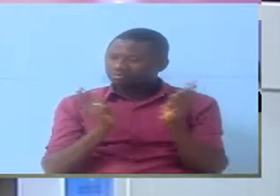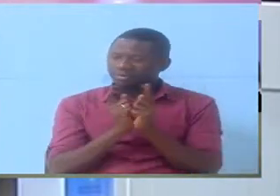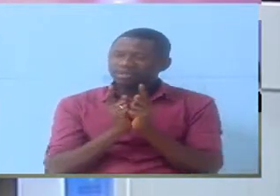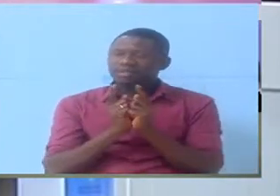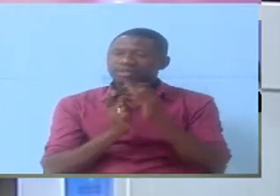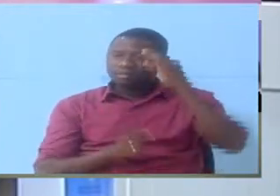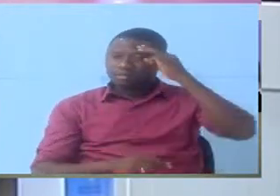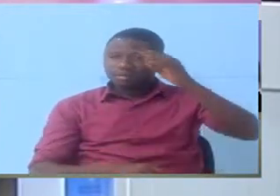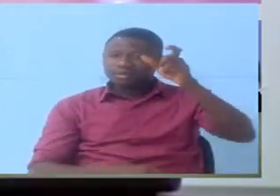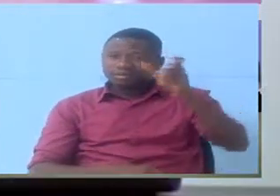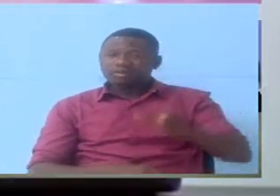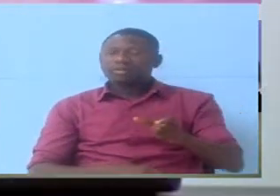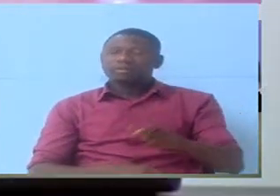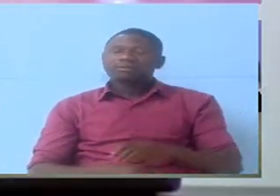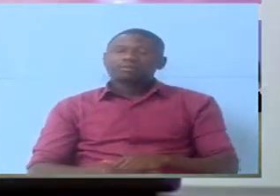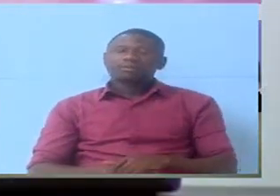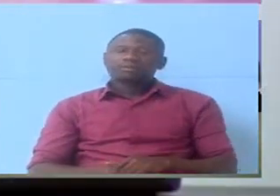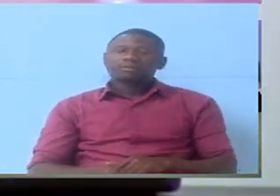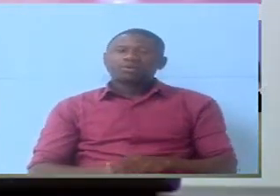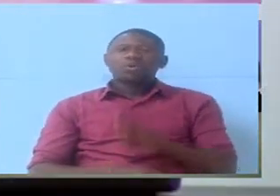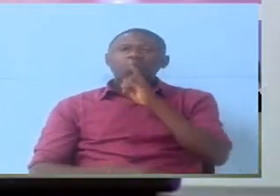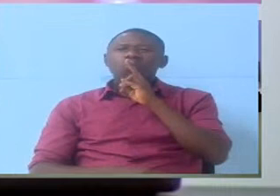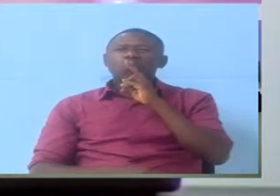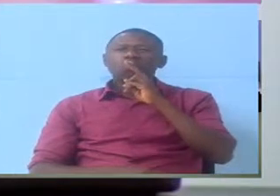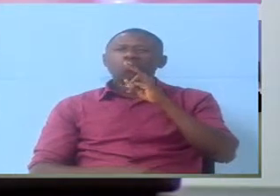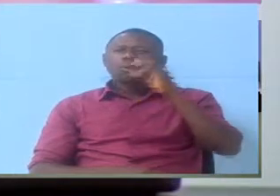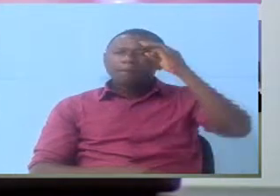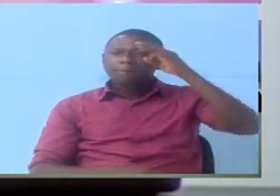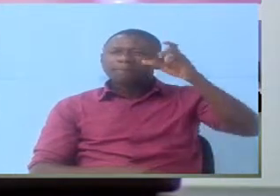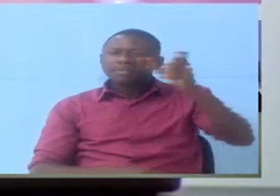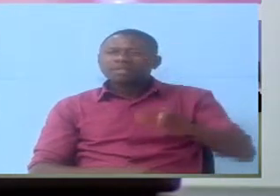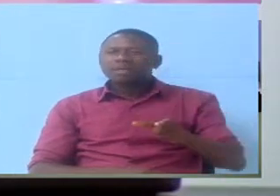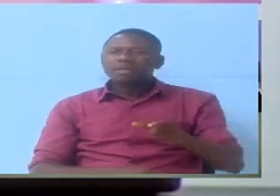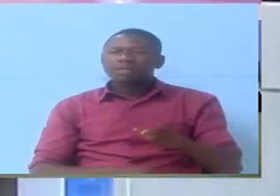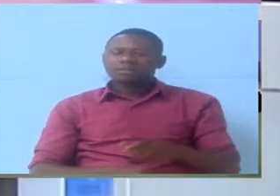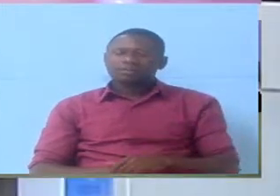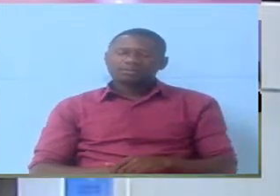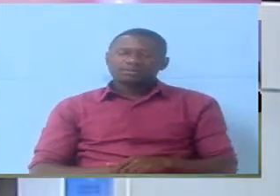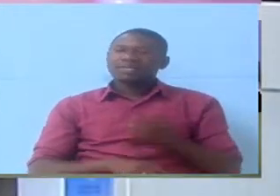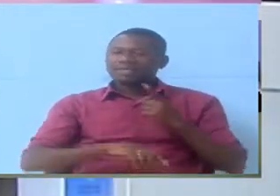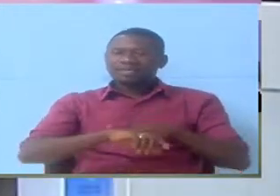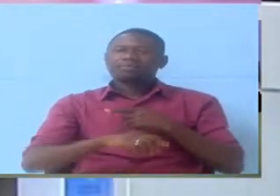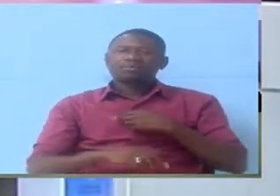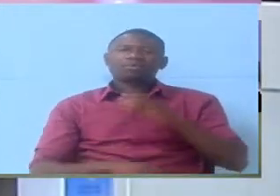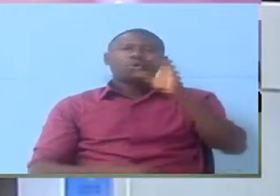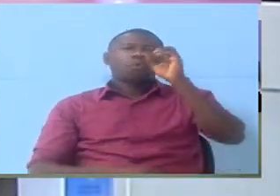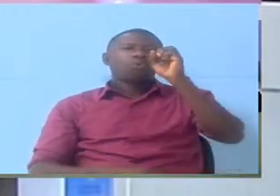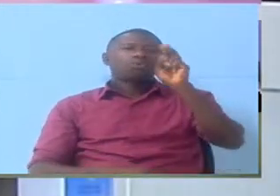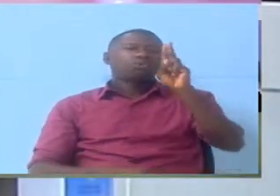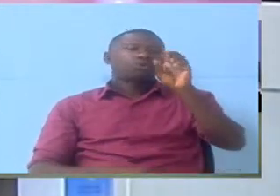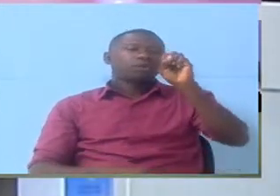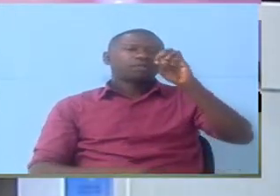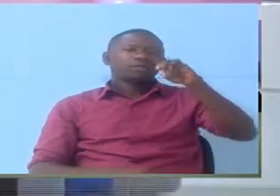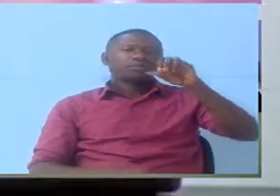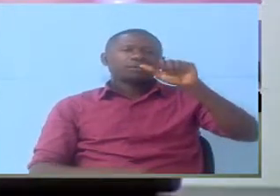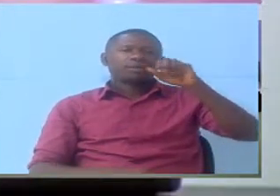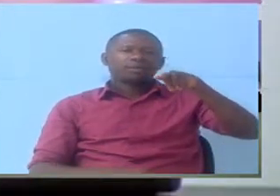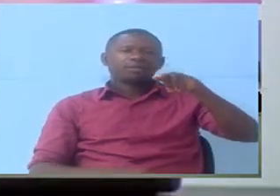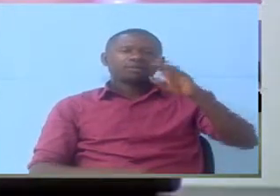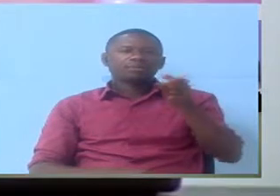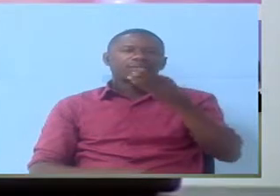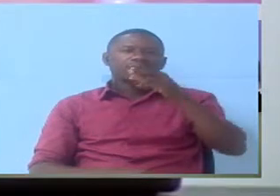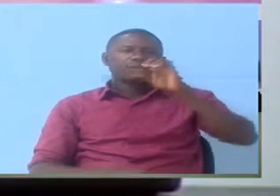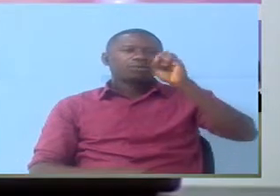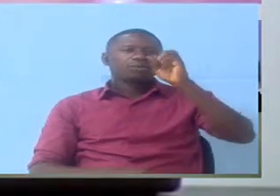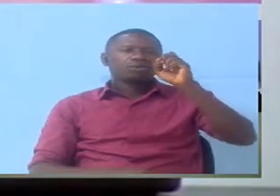So who was he at the time? The minister was Usman Sonko. Oh, minister mu at Usman Sonko leti otumo. Because who declared you